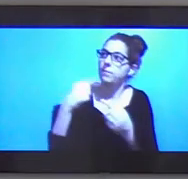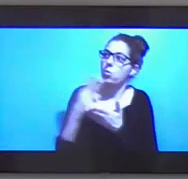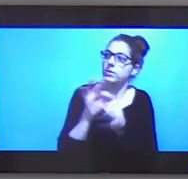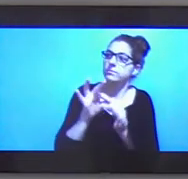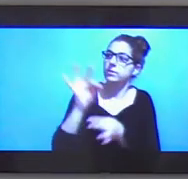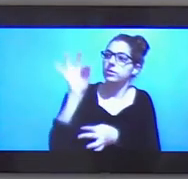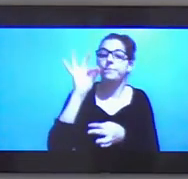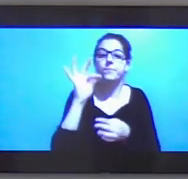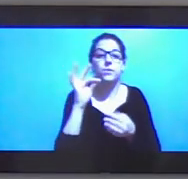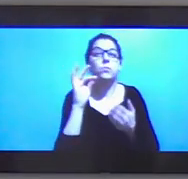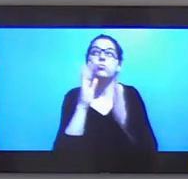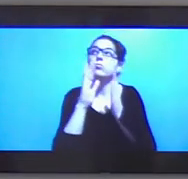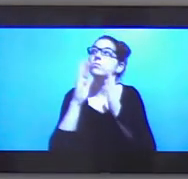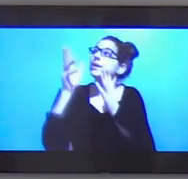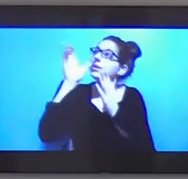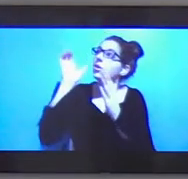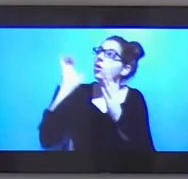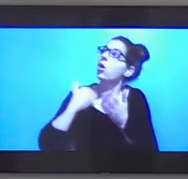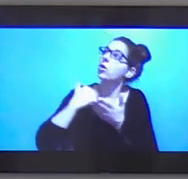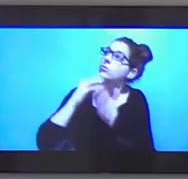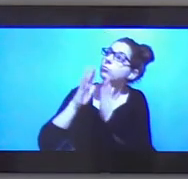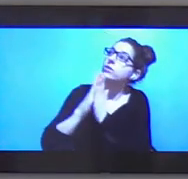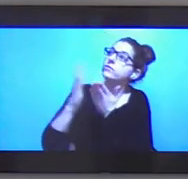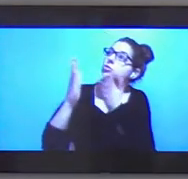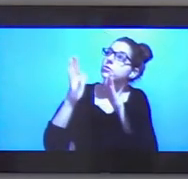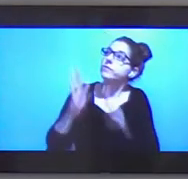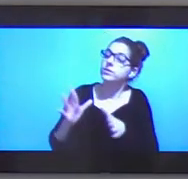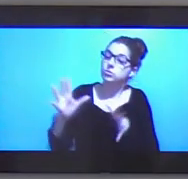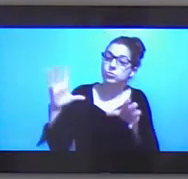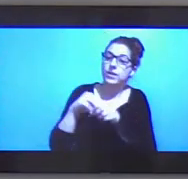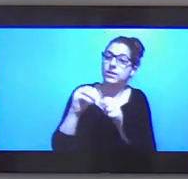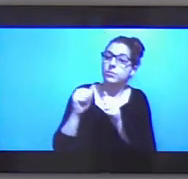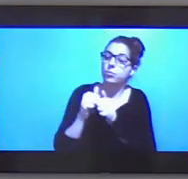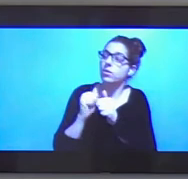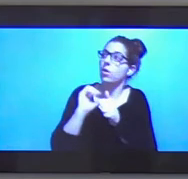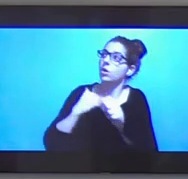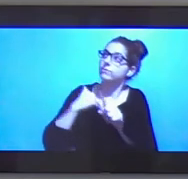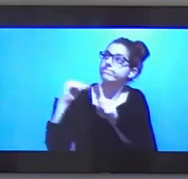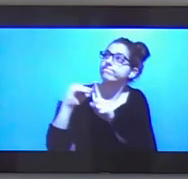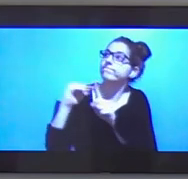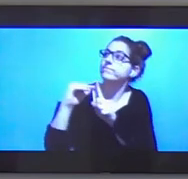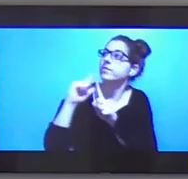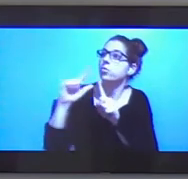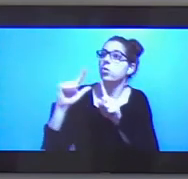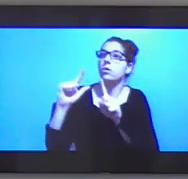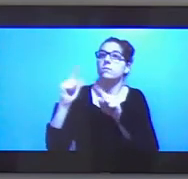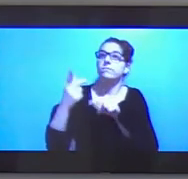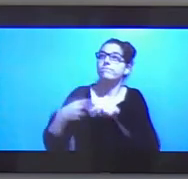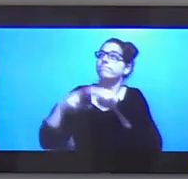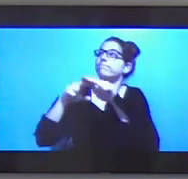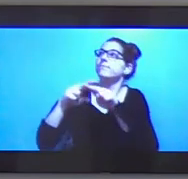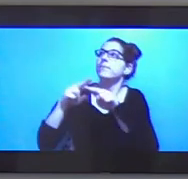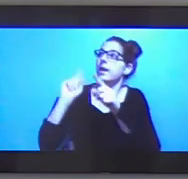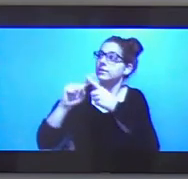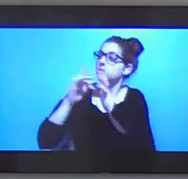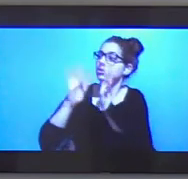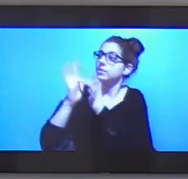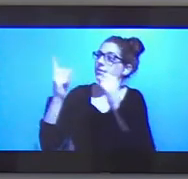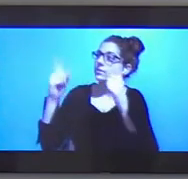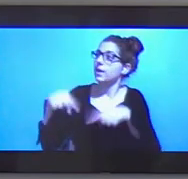time and of every place, and unite them with the ceaseless petitions of our great high priest, until he comes as victorious Lord of